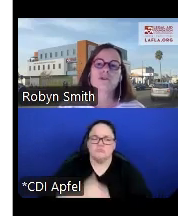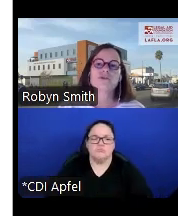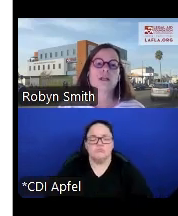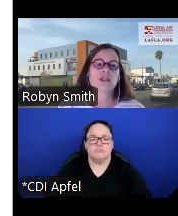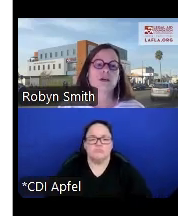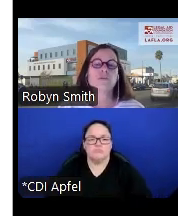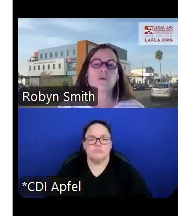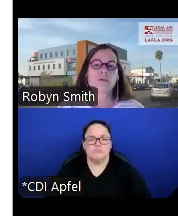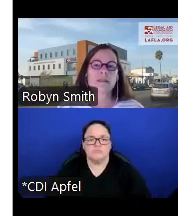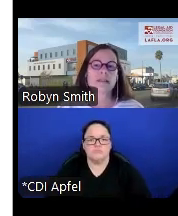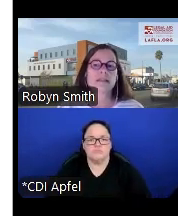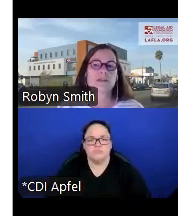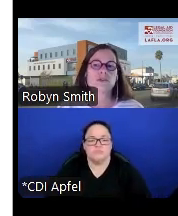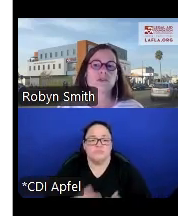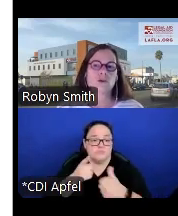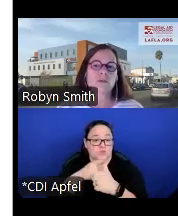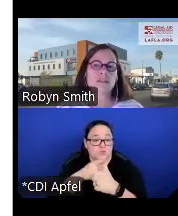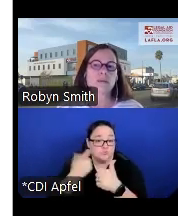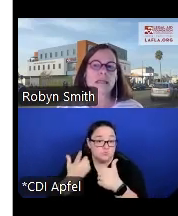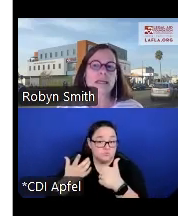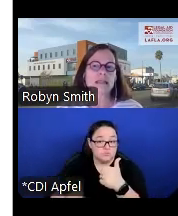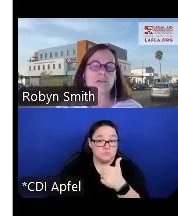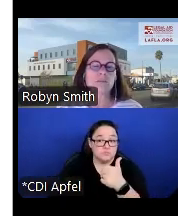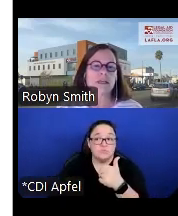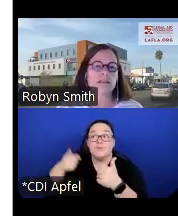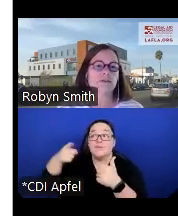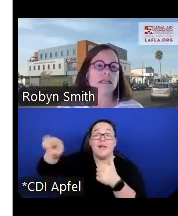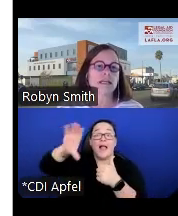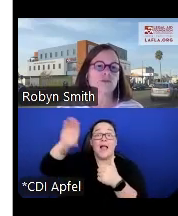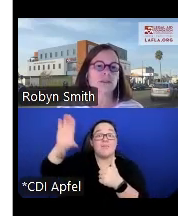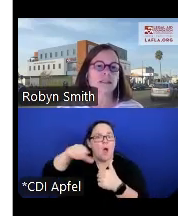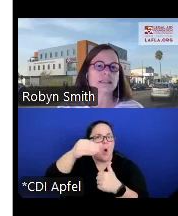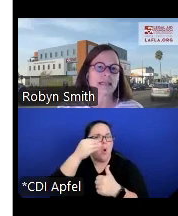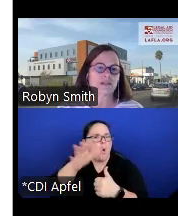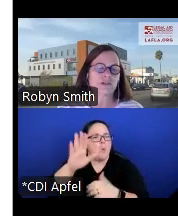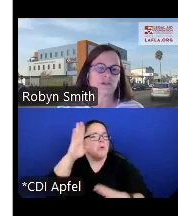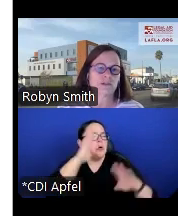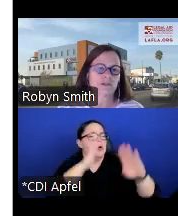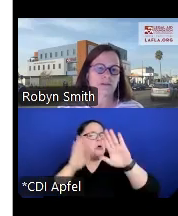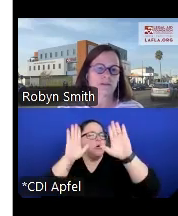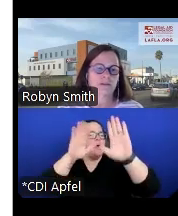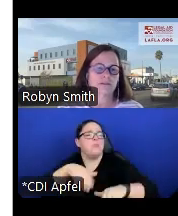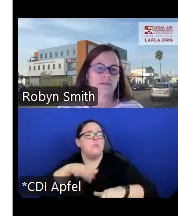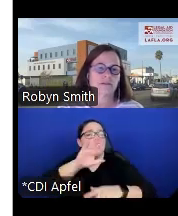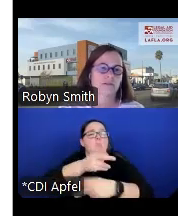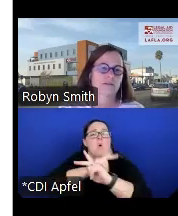So first, watch out for promises that your loans can be canceled because of a natural disaster.